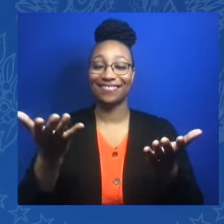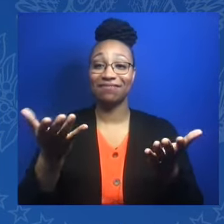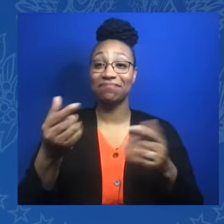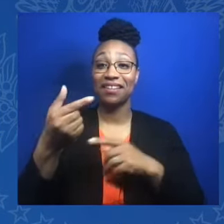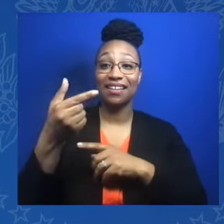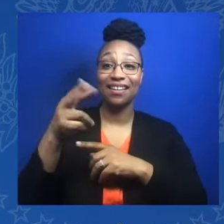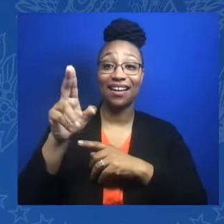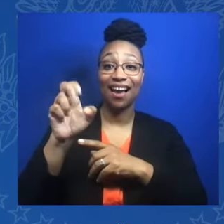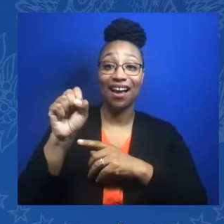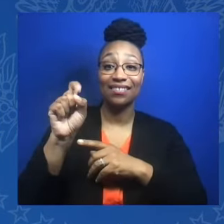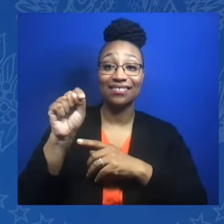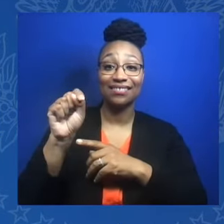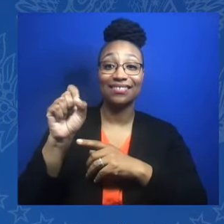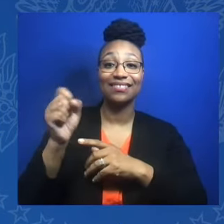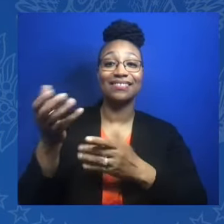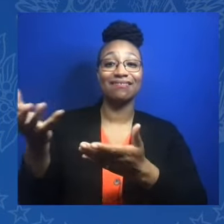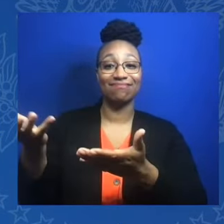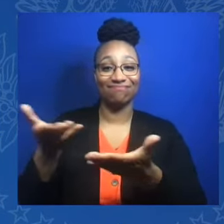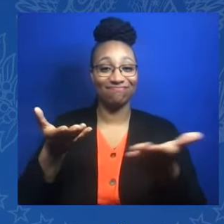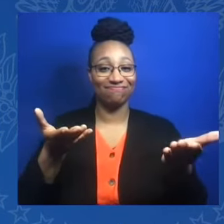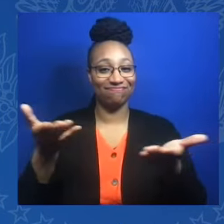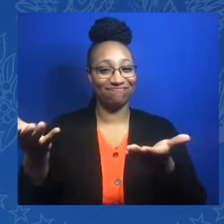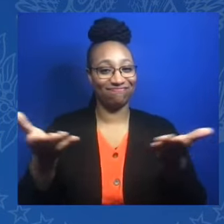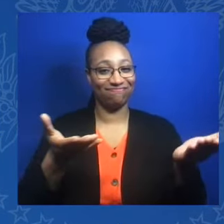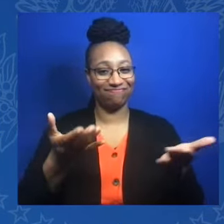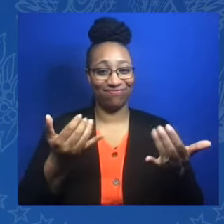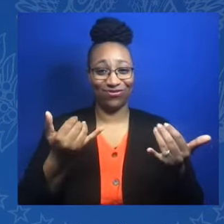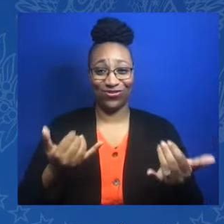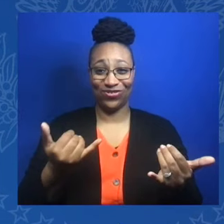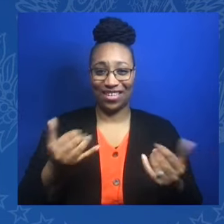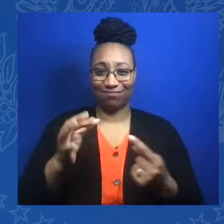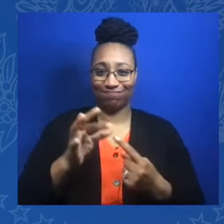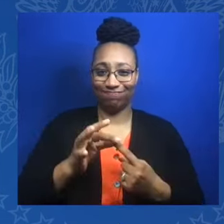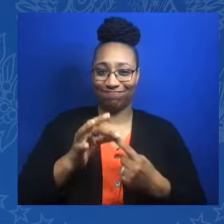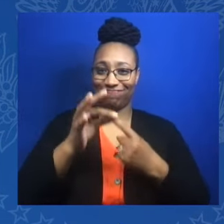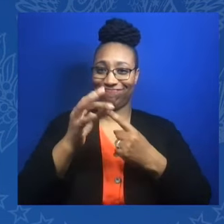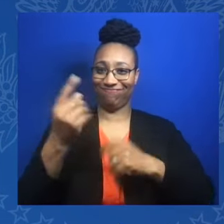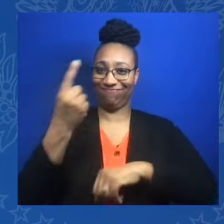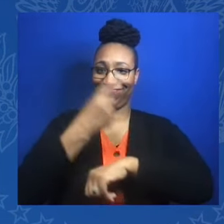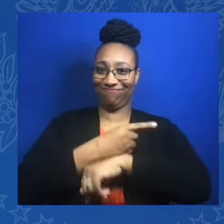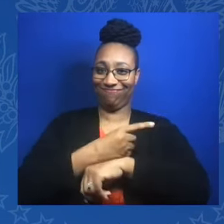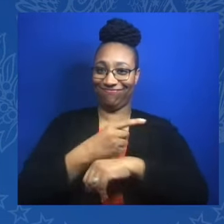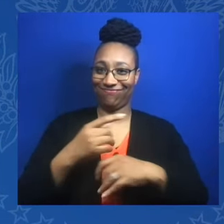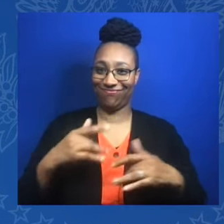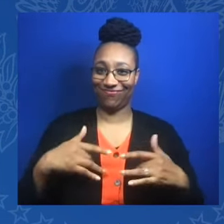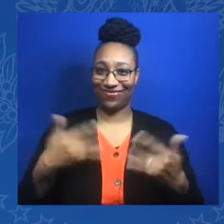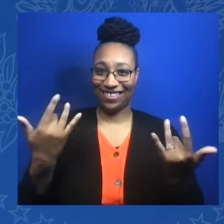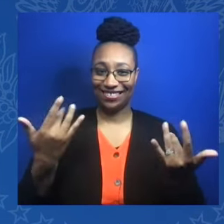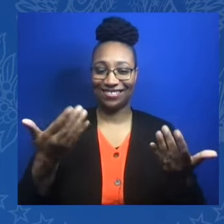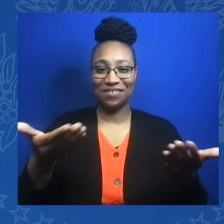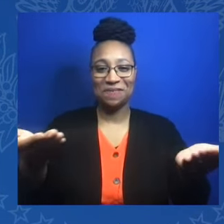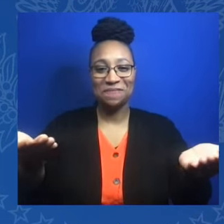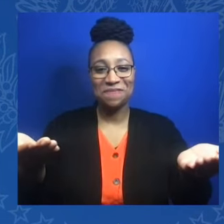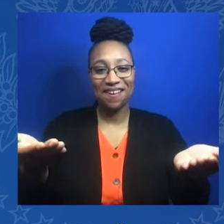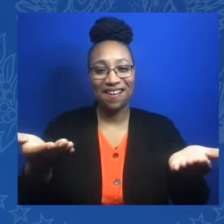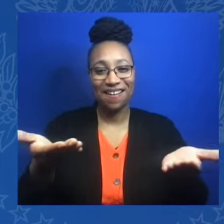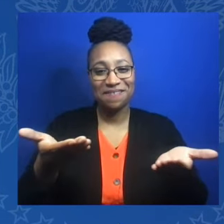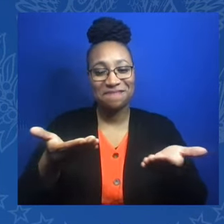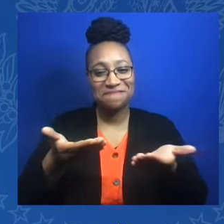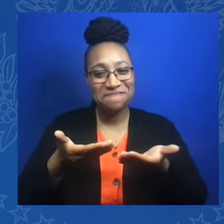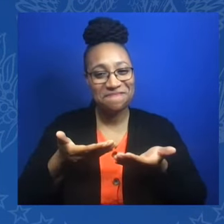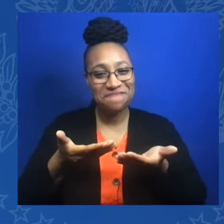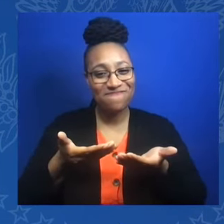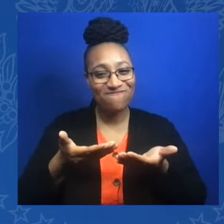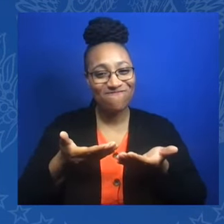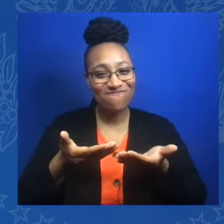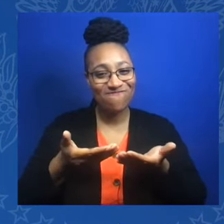special event. On behalf of my colleagues, we are honored by your visit. As we come together under one